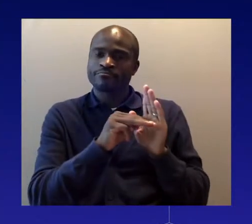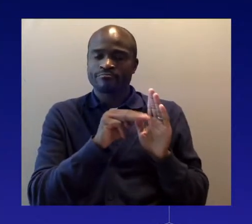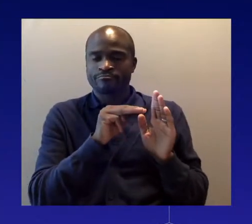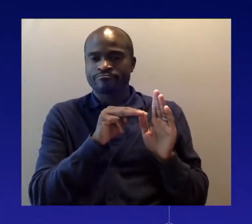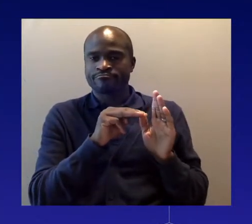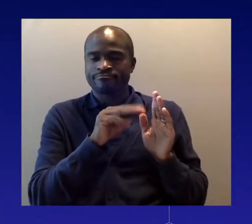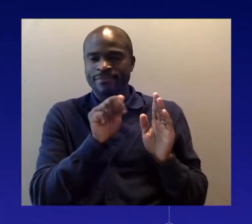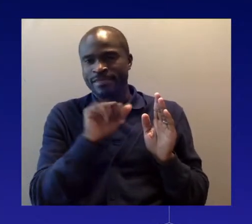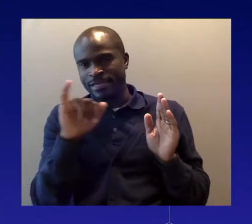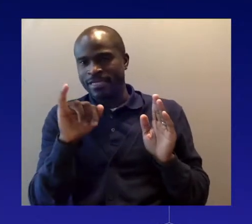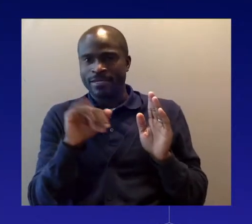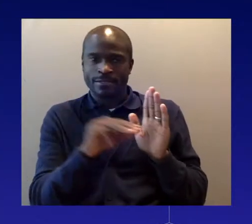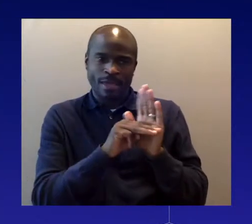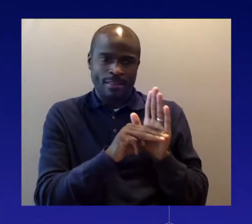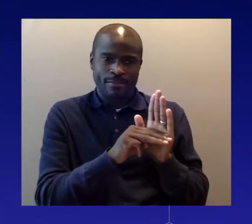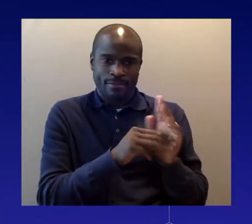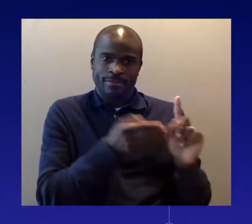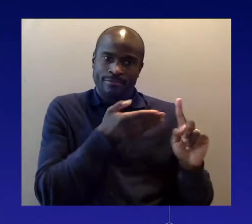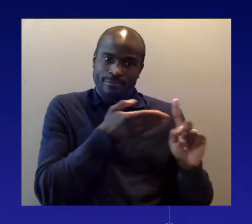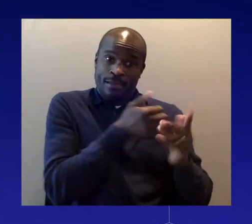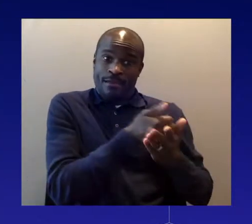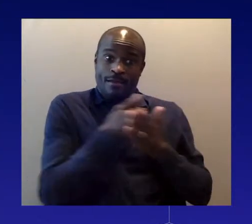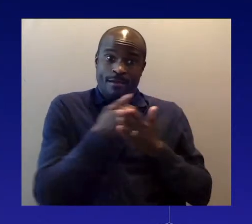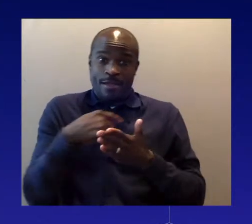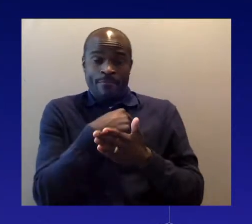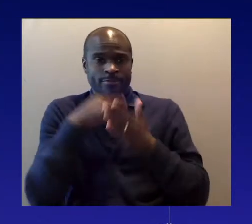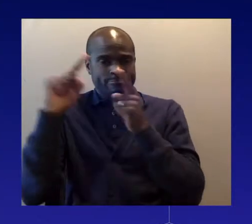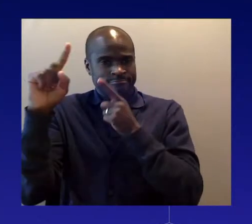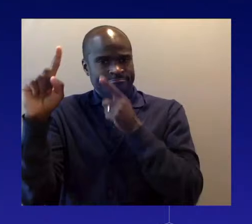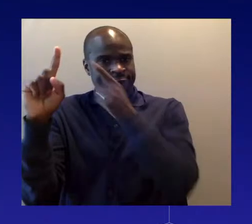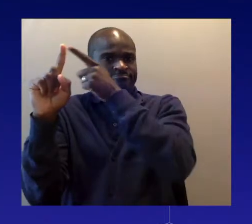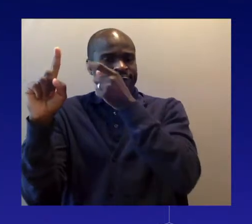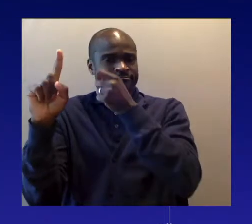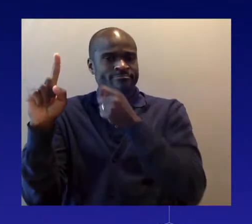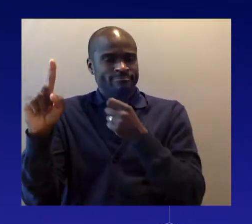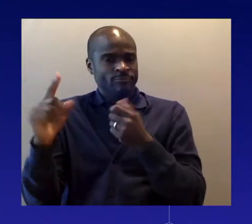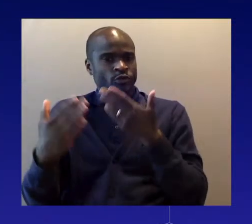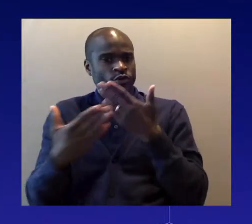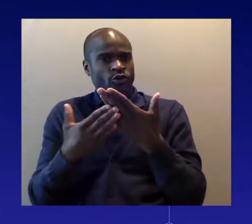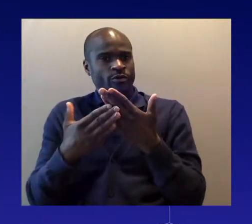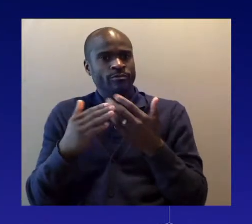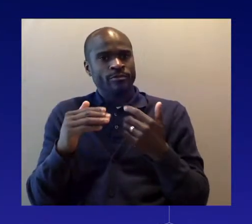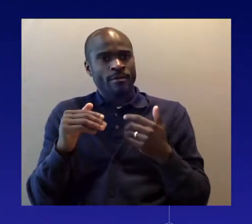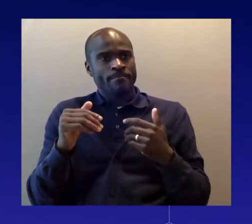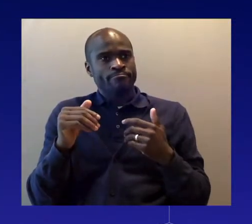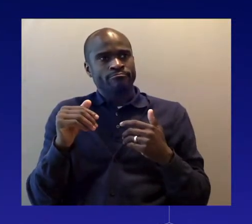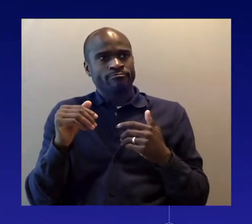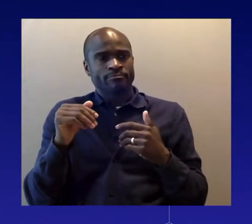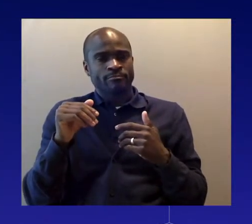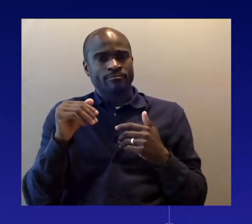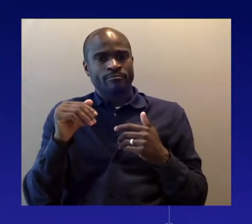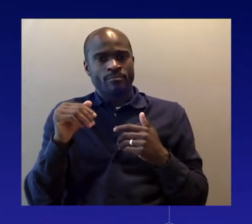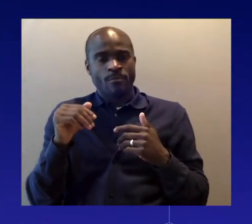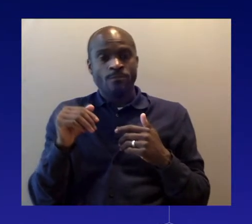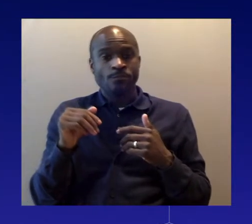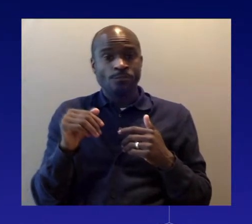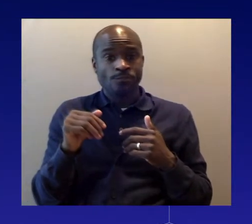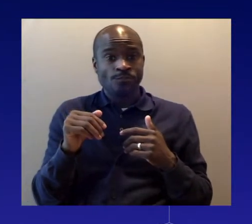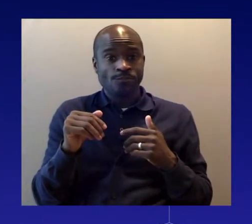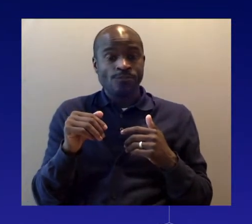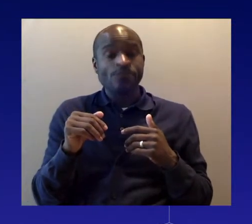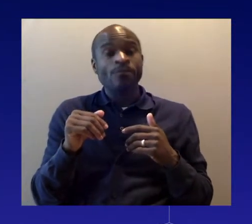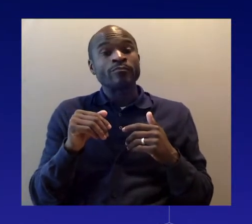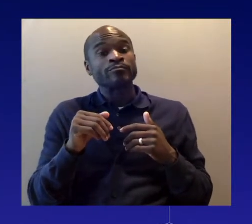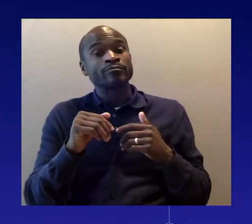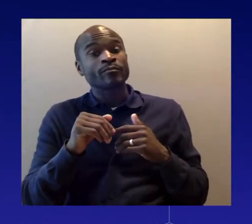hitting the target and having good bioactivity against the target, and decentivizing the model for toxicity. Well, they